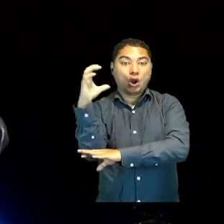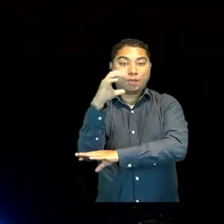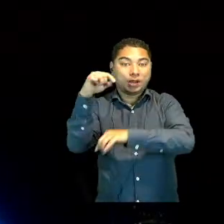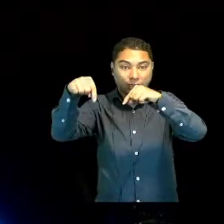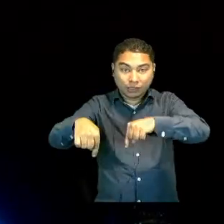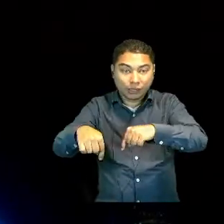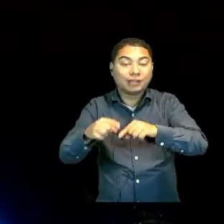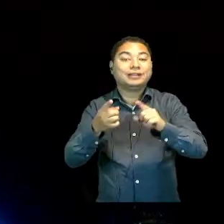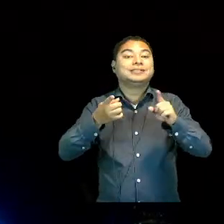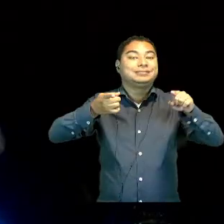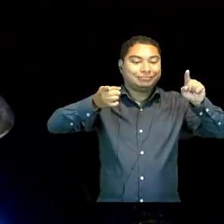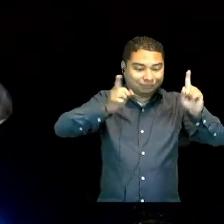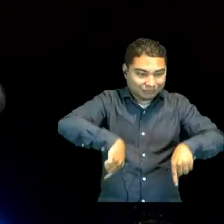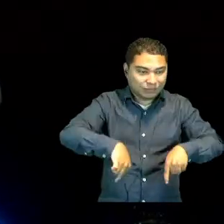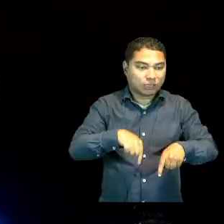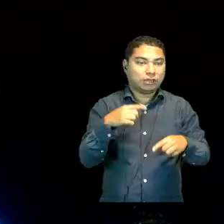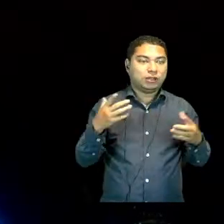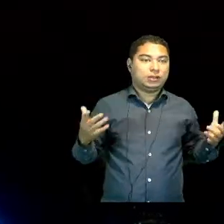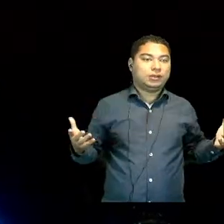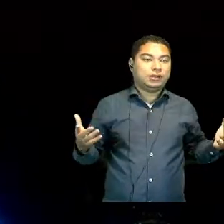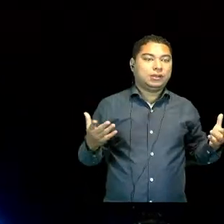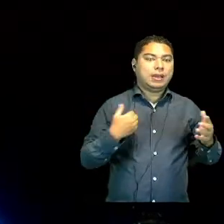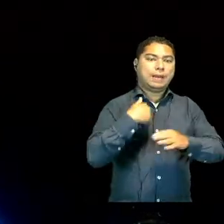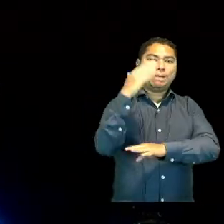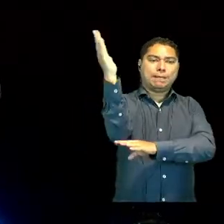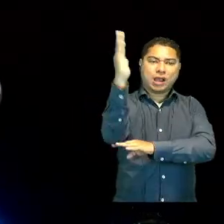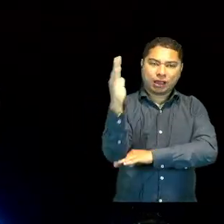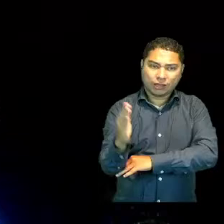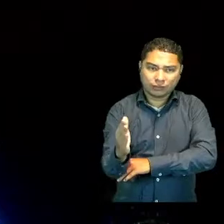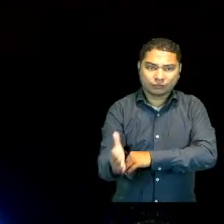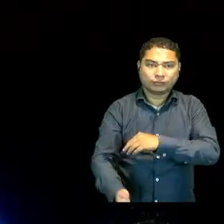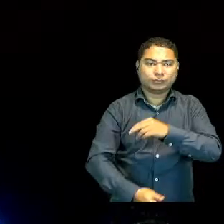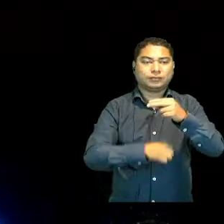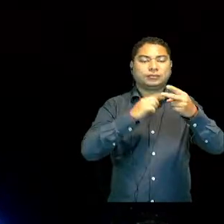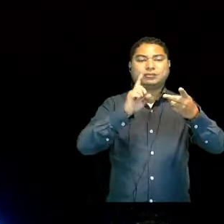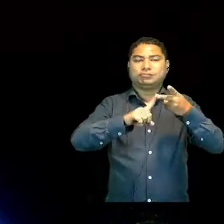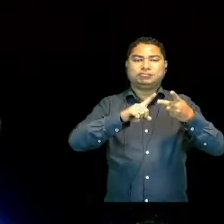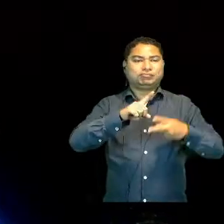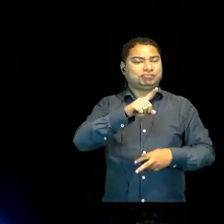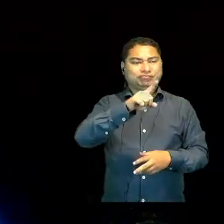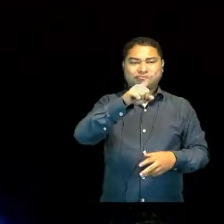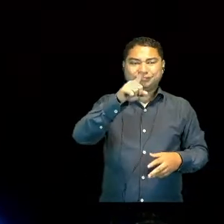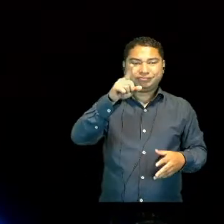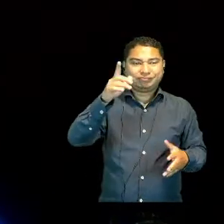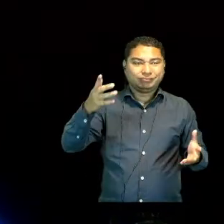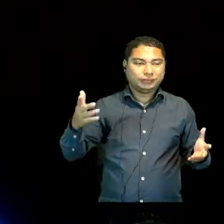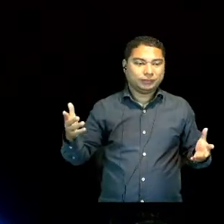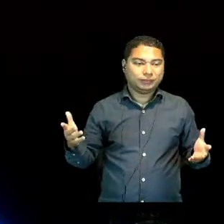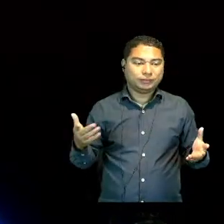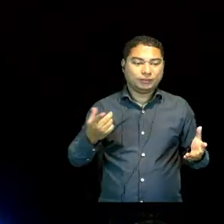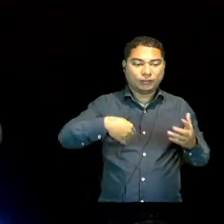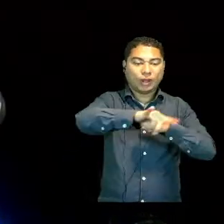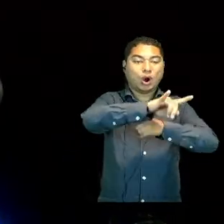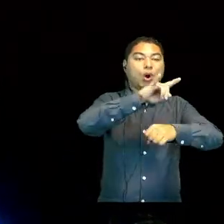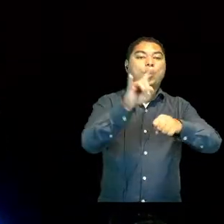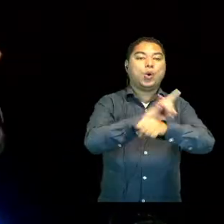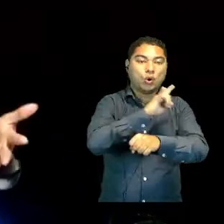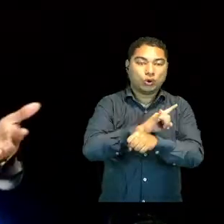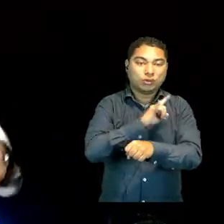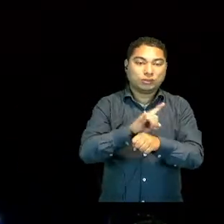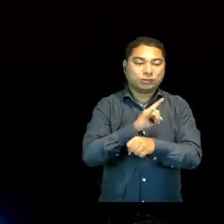Brazilians, and they were enacting the legacy of Marielle Franco and